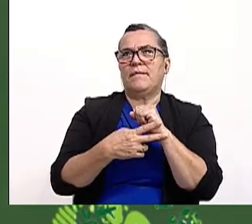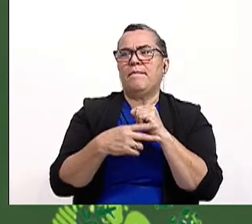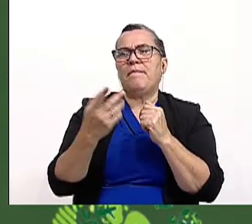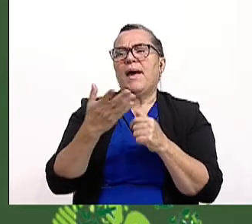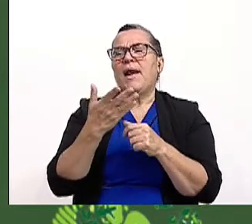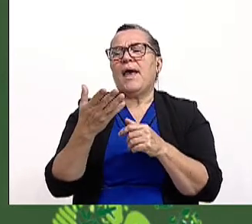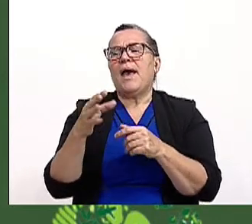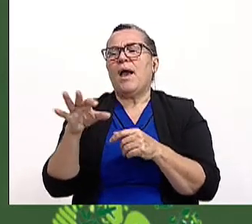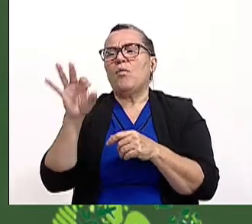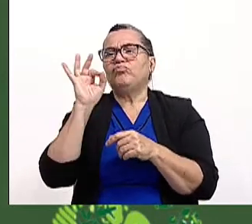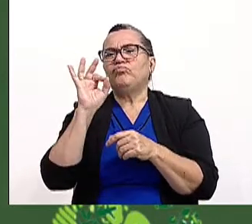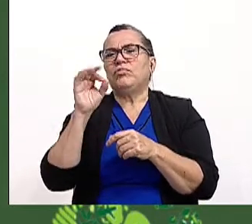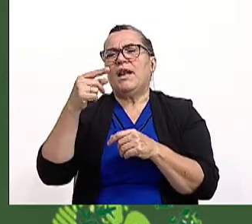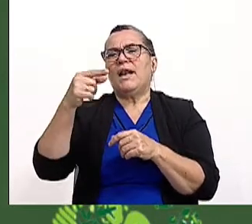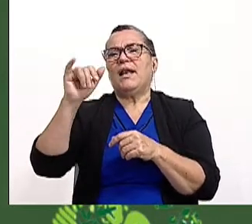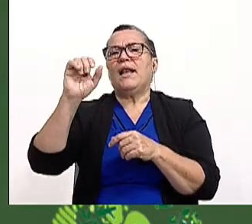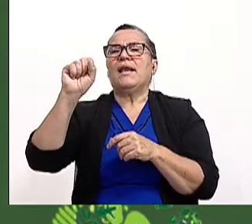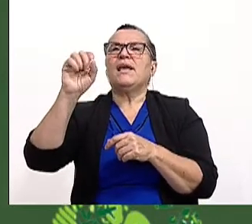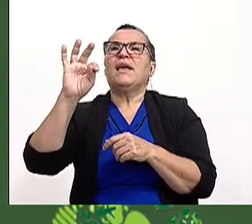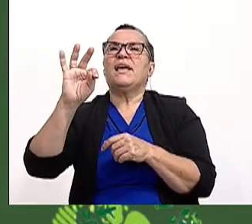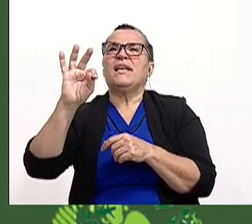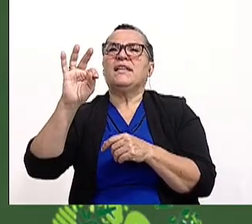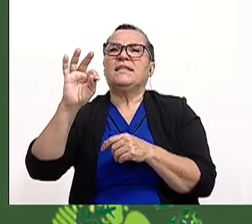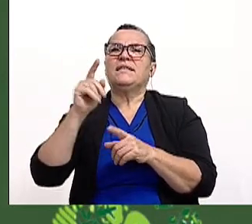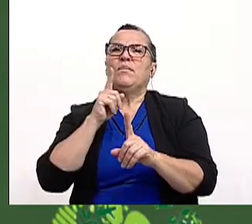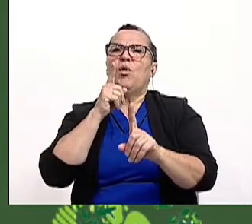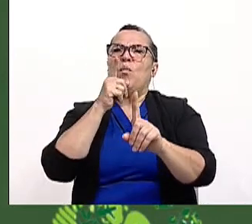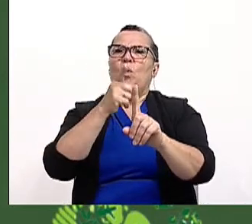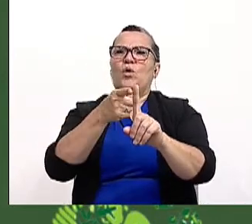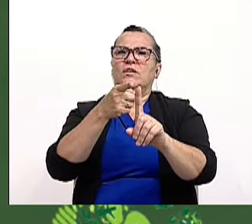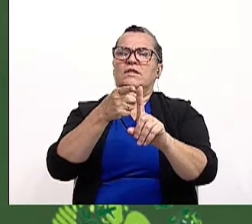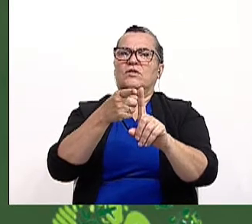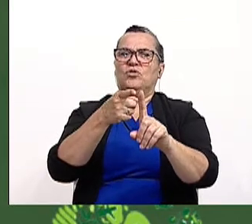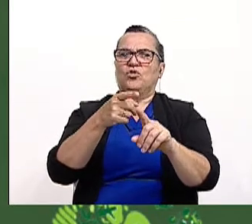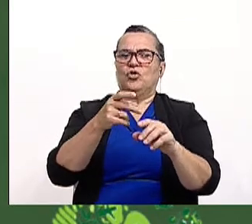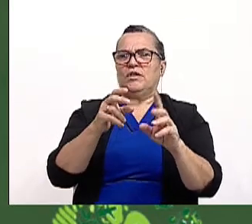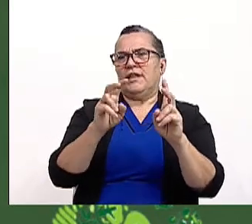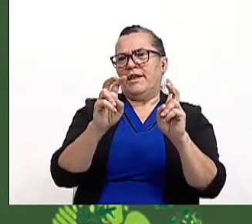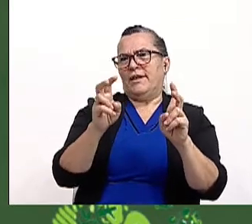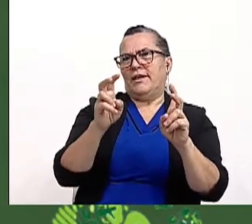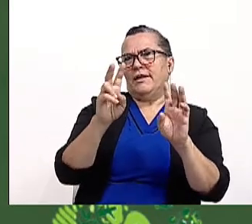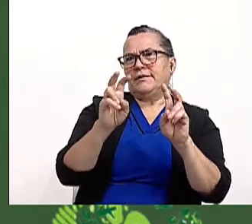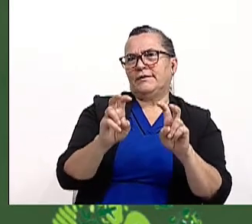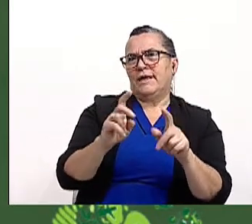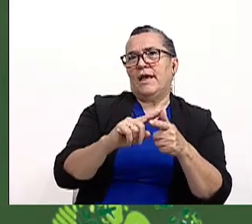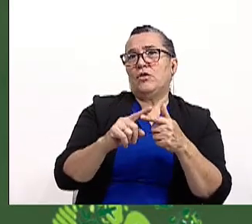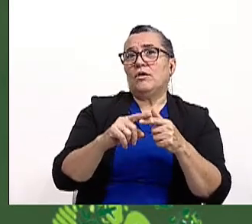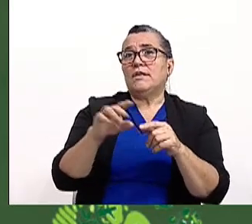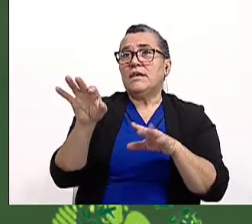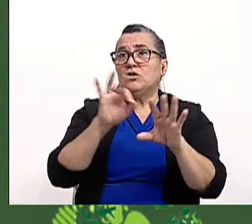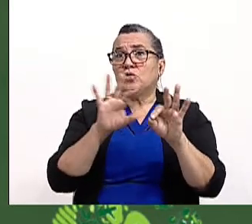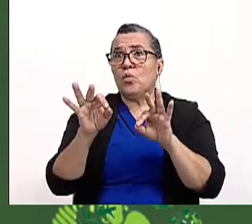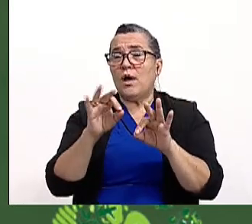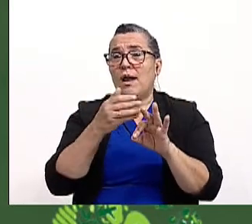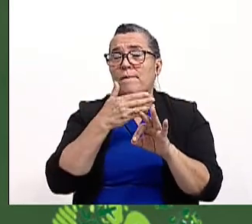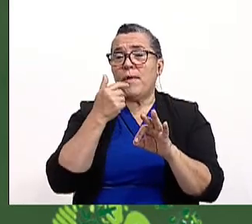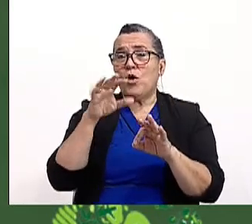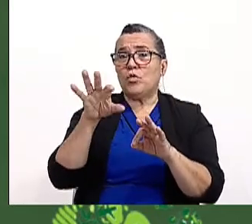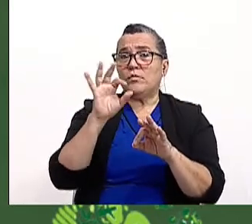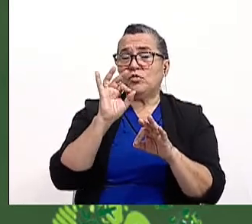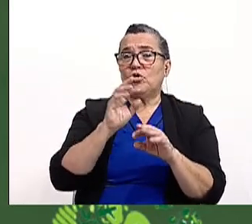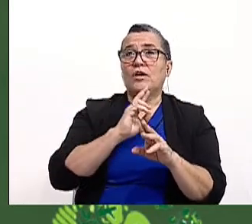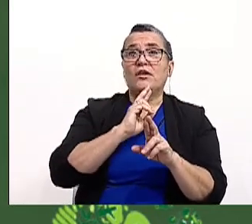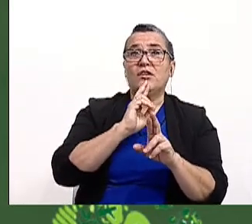the purpose of the test. Choose the best option to answer the questions. Ask your family for help and do